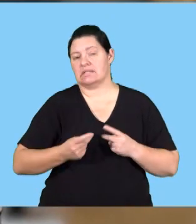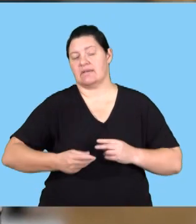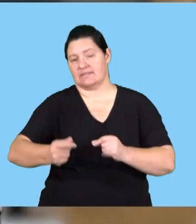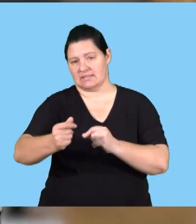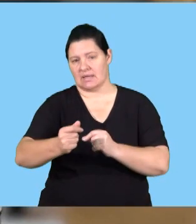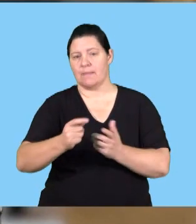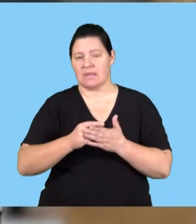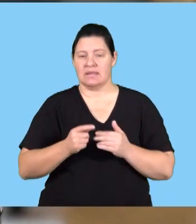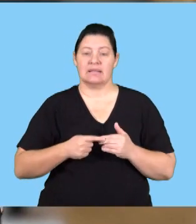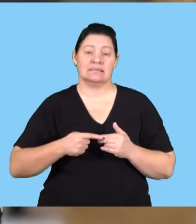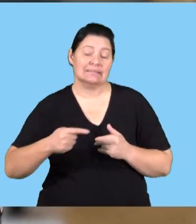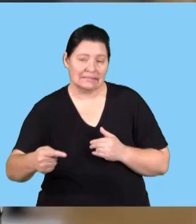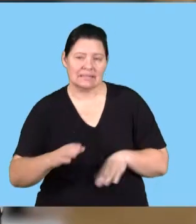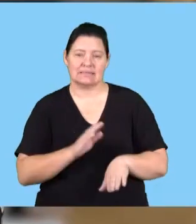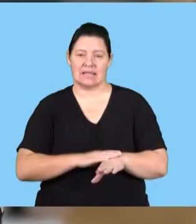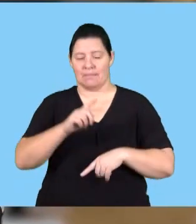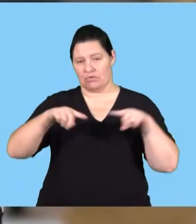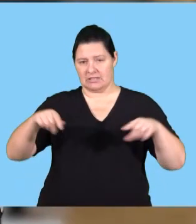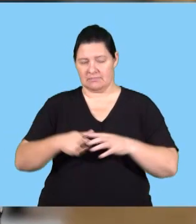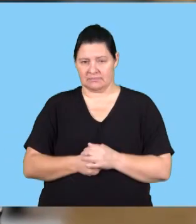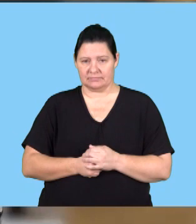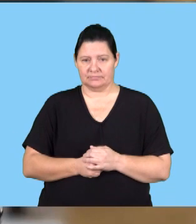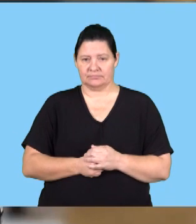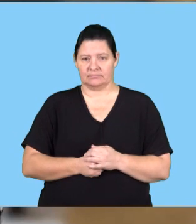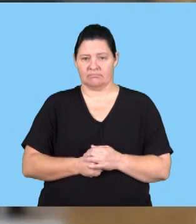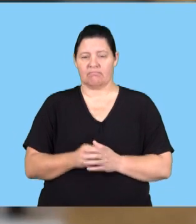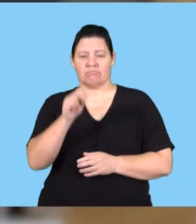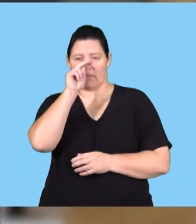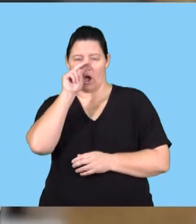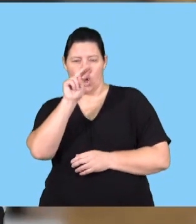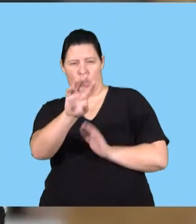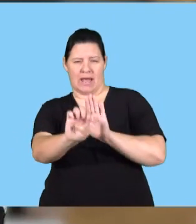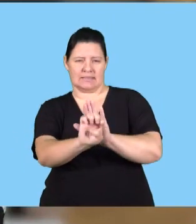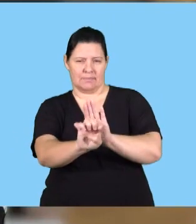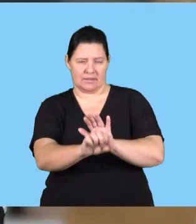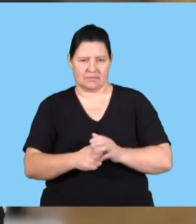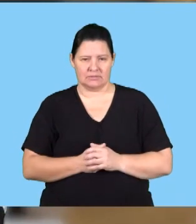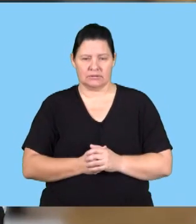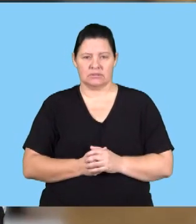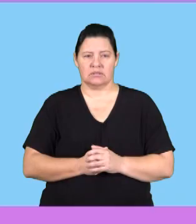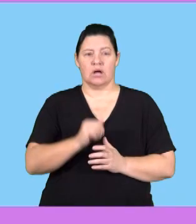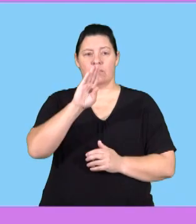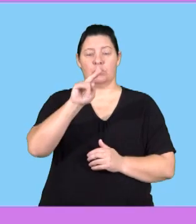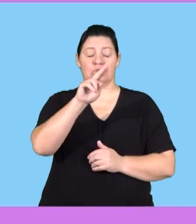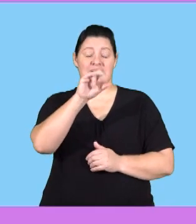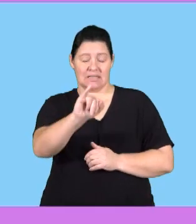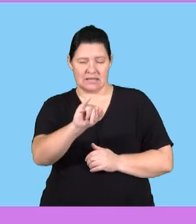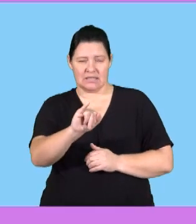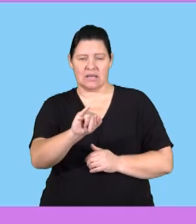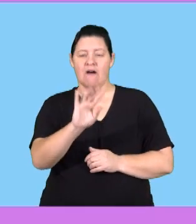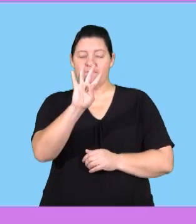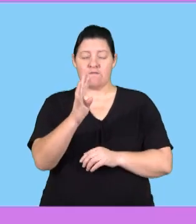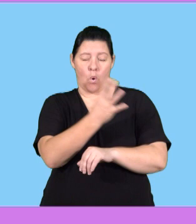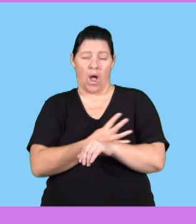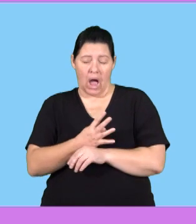the distance and time rate. Let us have a look at this example. Busi has traveled for